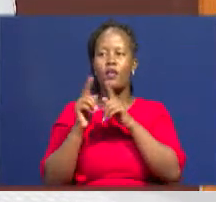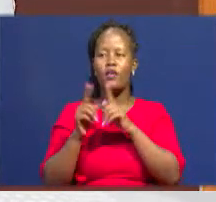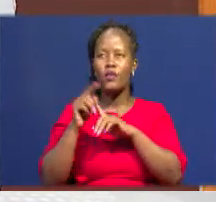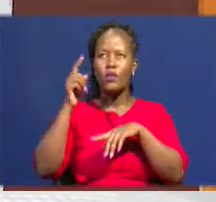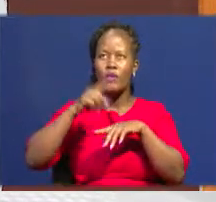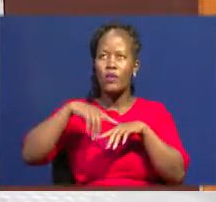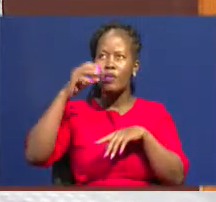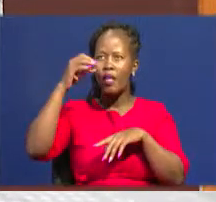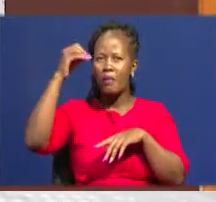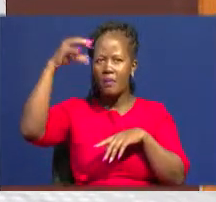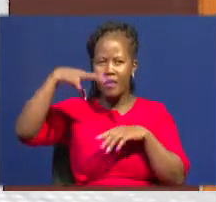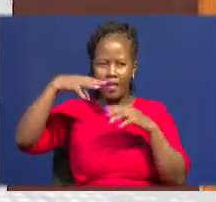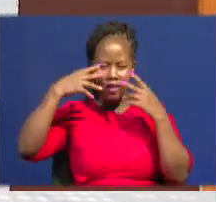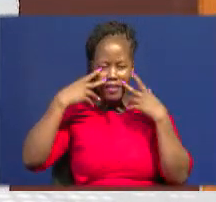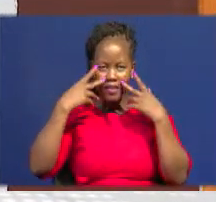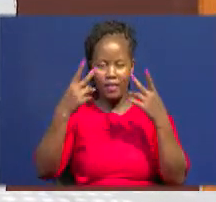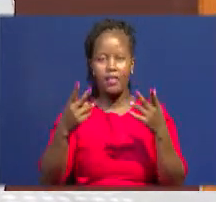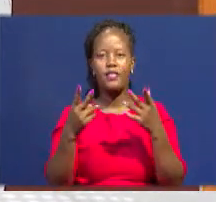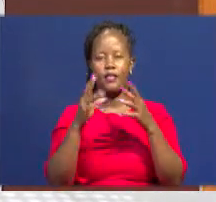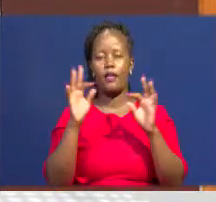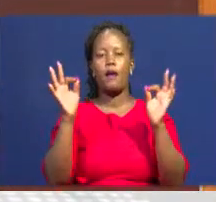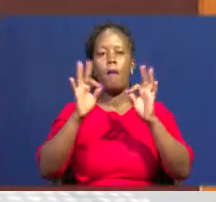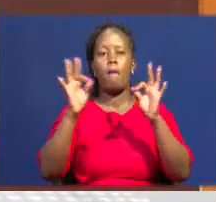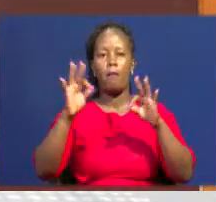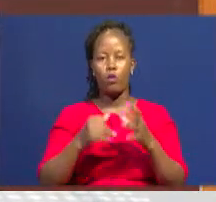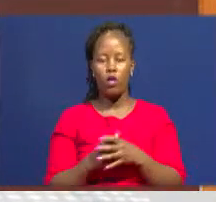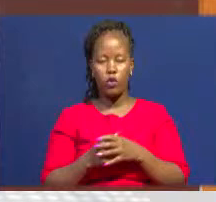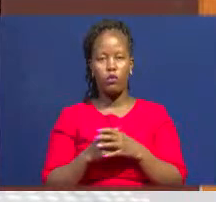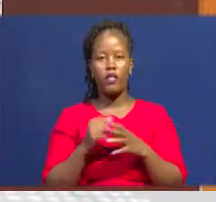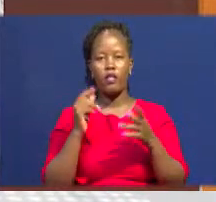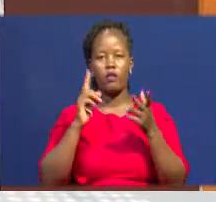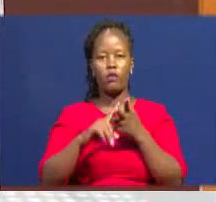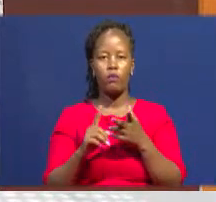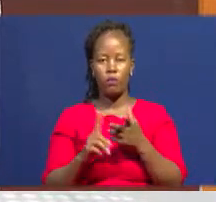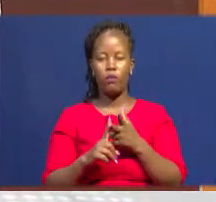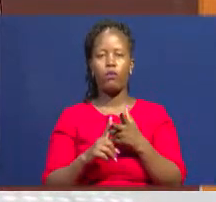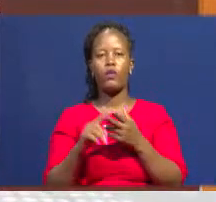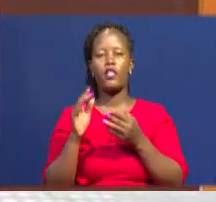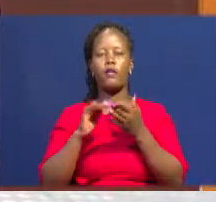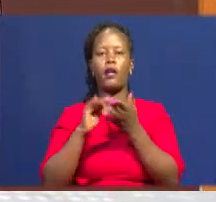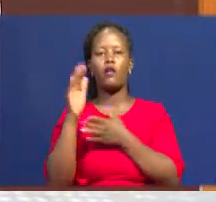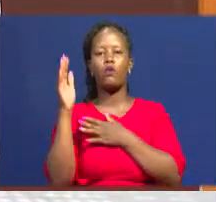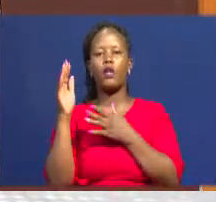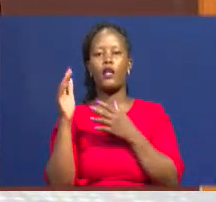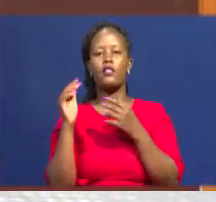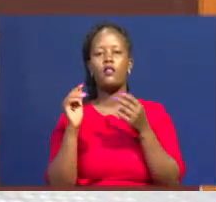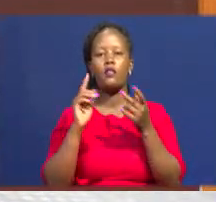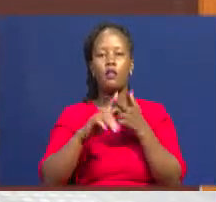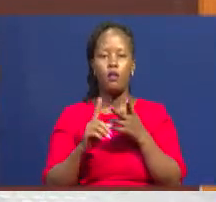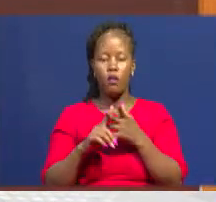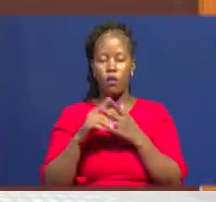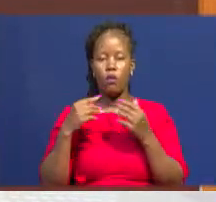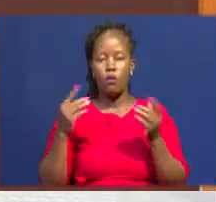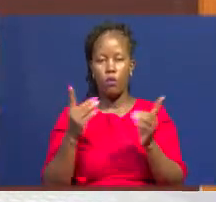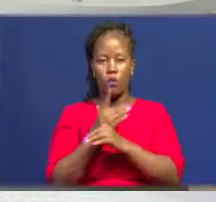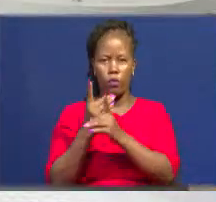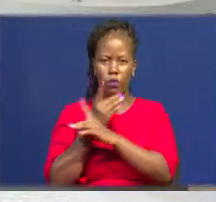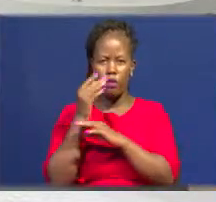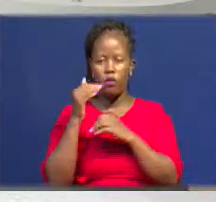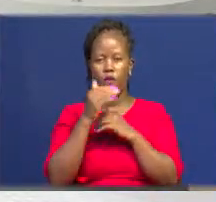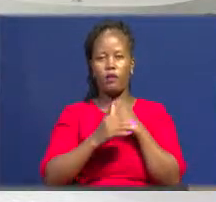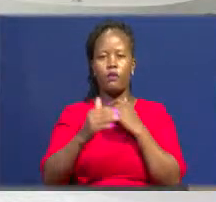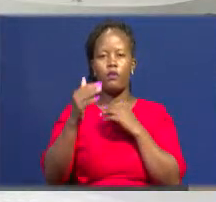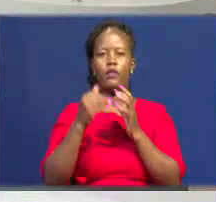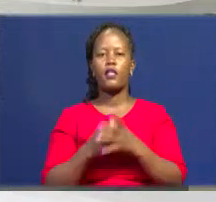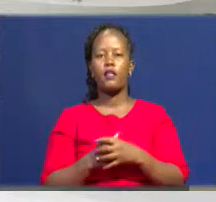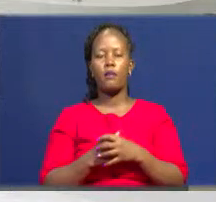Sunrises are pretty magical. So for Brian and Kevin, if you want to come and make romantic gestures there,